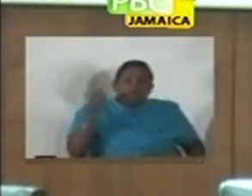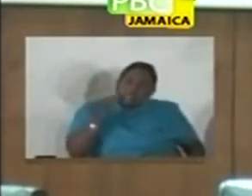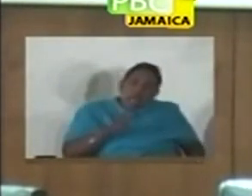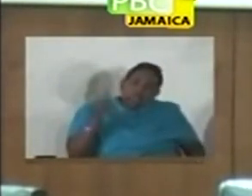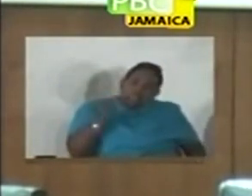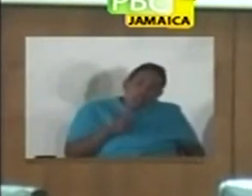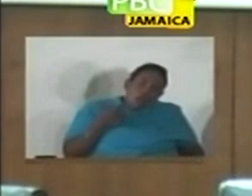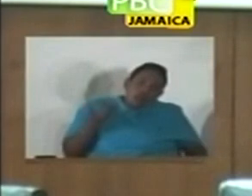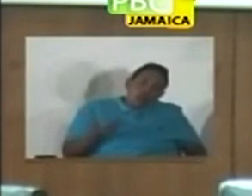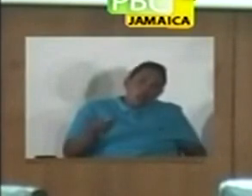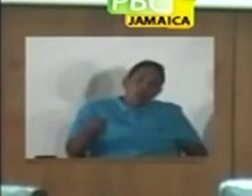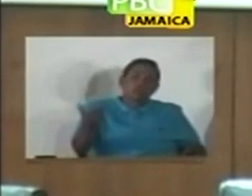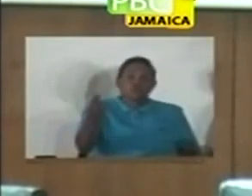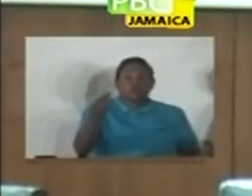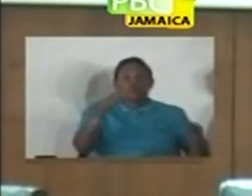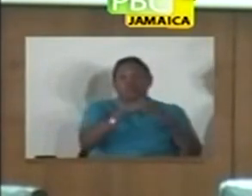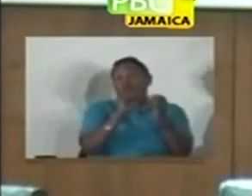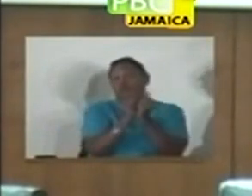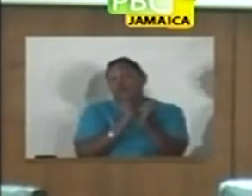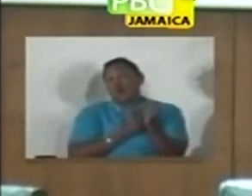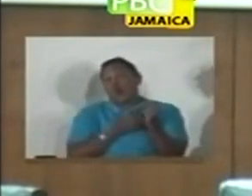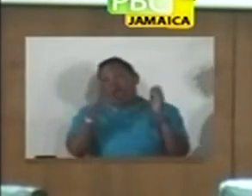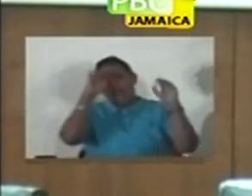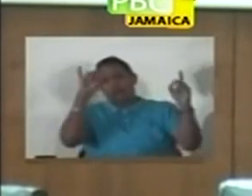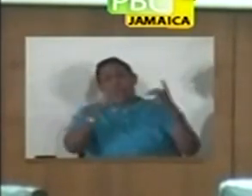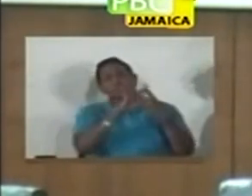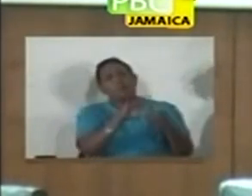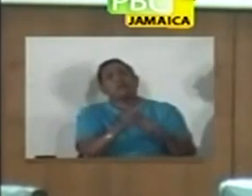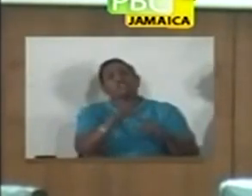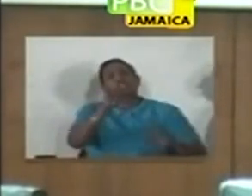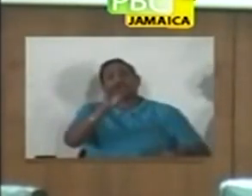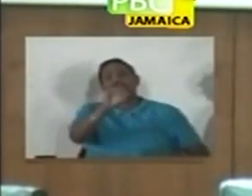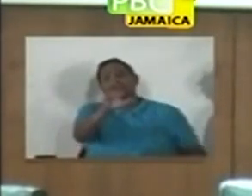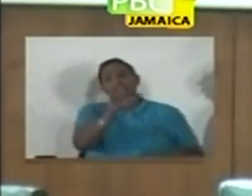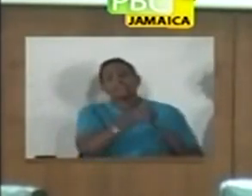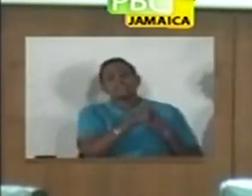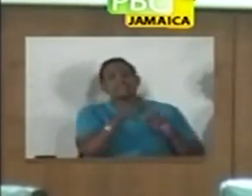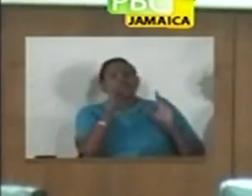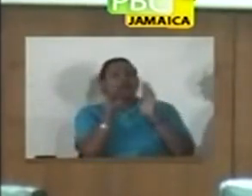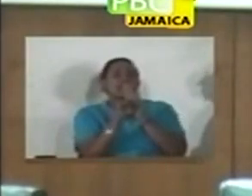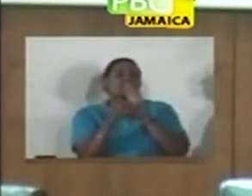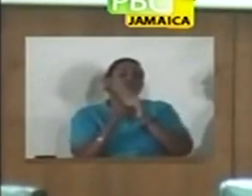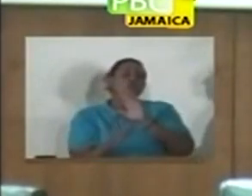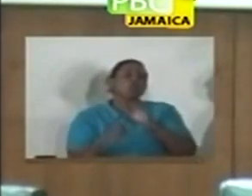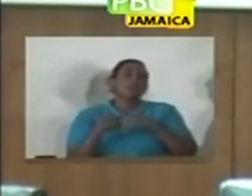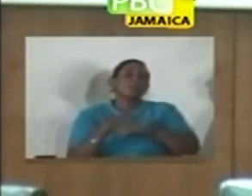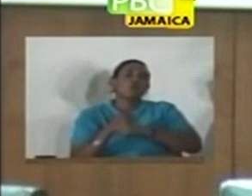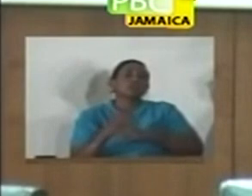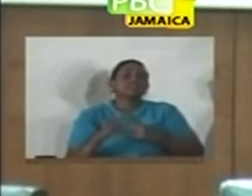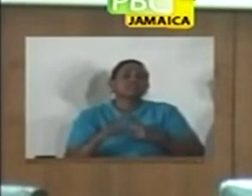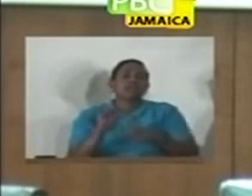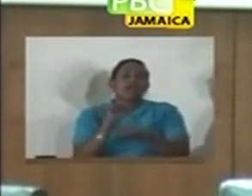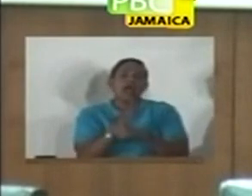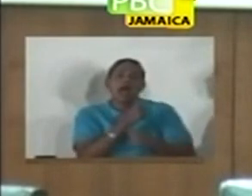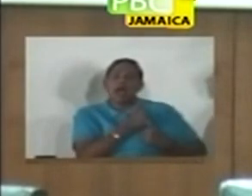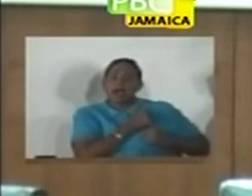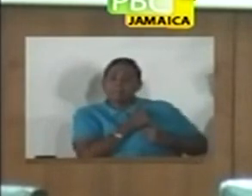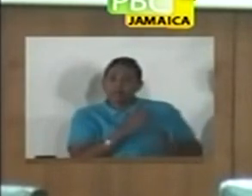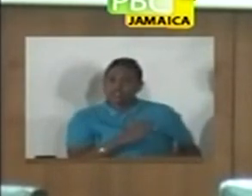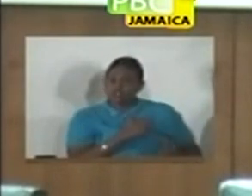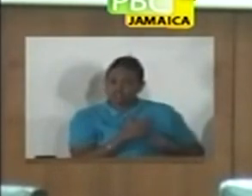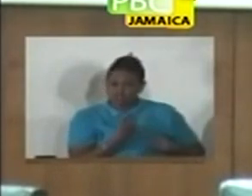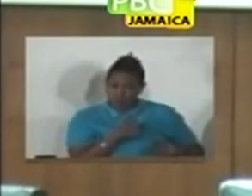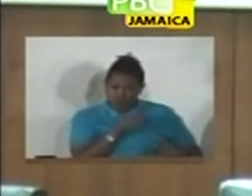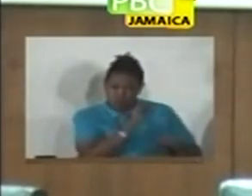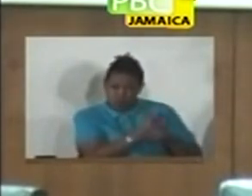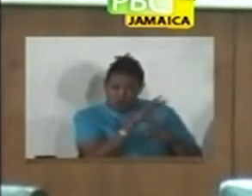endeavors. Along with our education partners, the JPC is identifying student productivity ambassadors. We are also